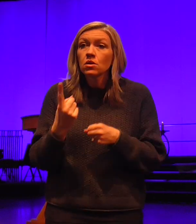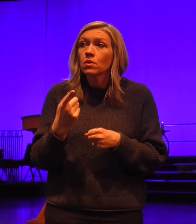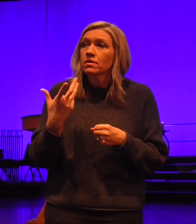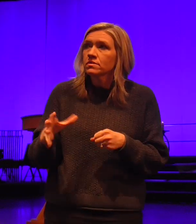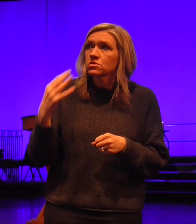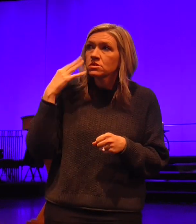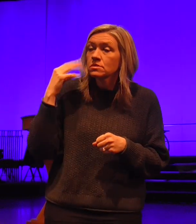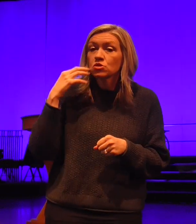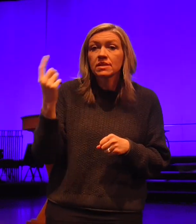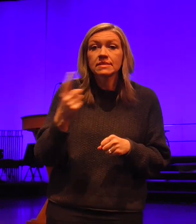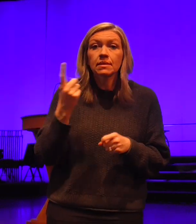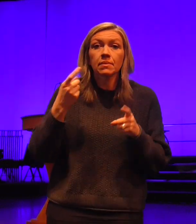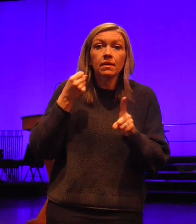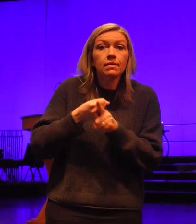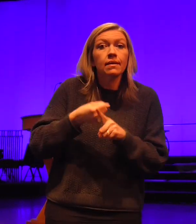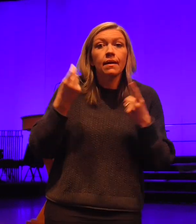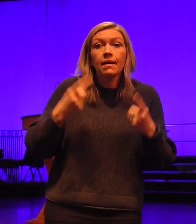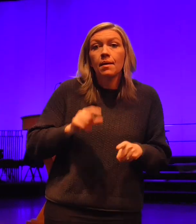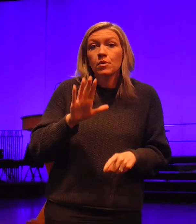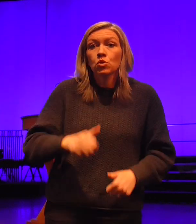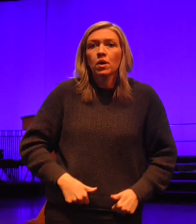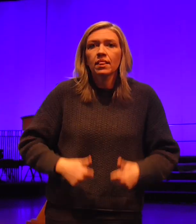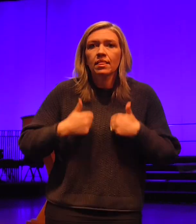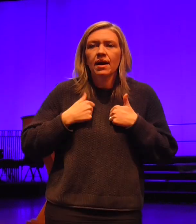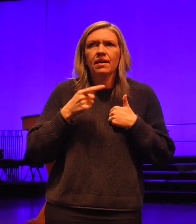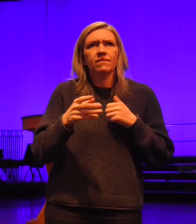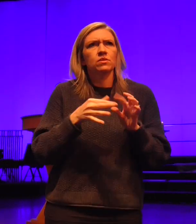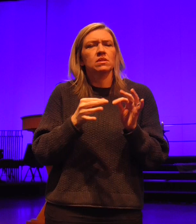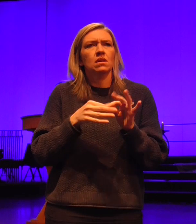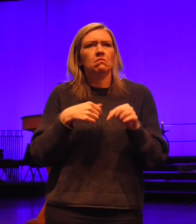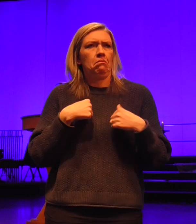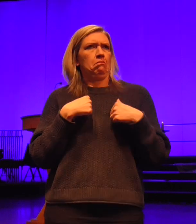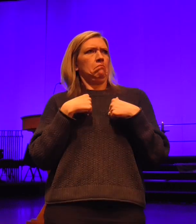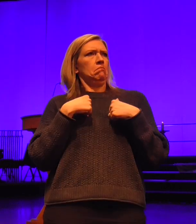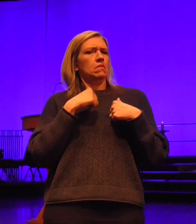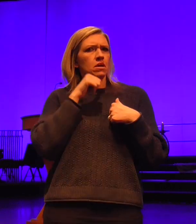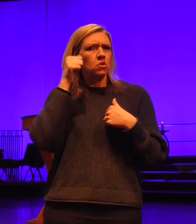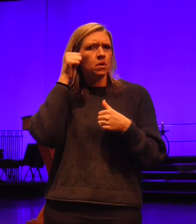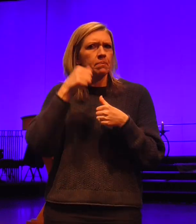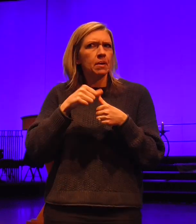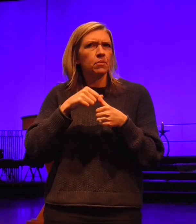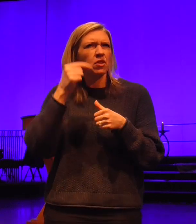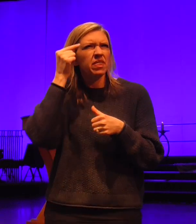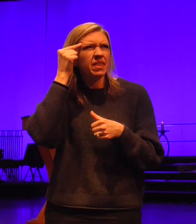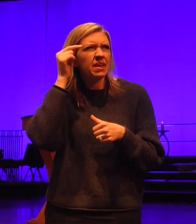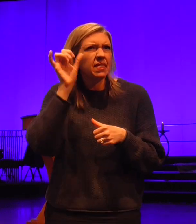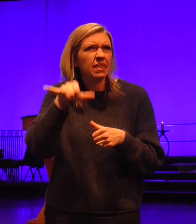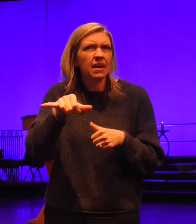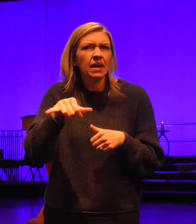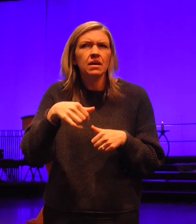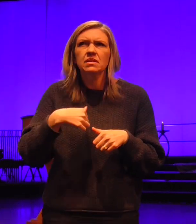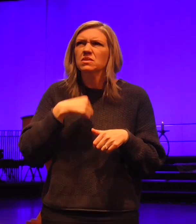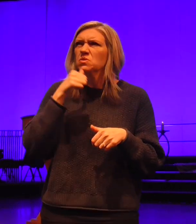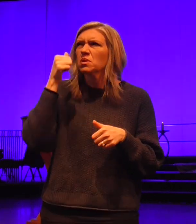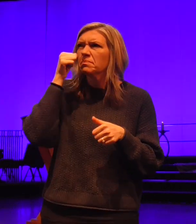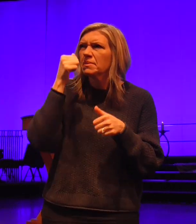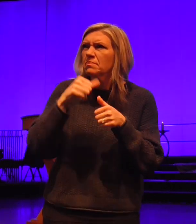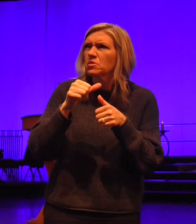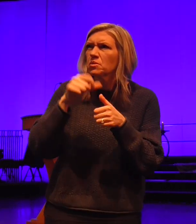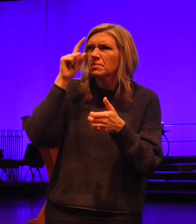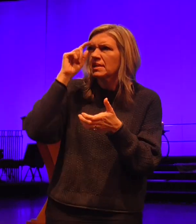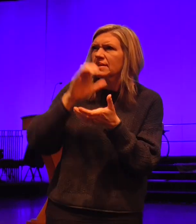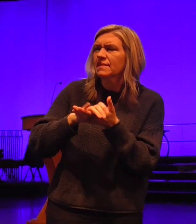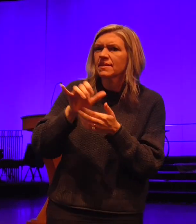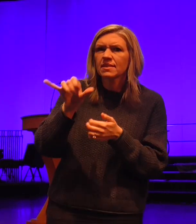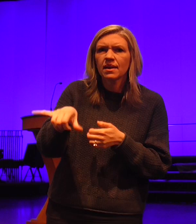something happened in your life that you go, I don't remember thinking that. I don't remember believing anything about